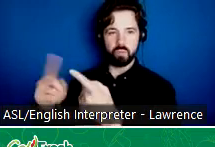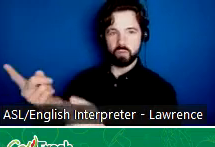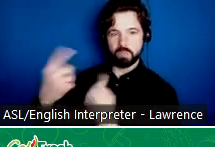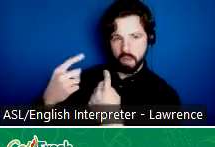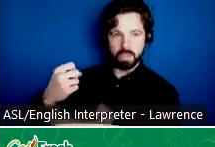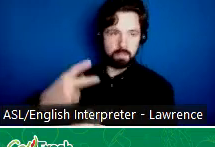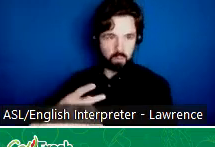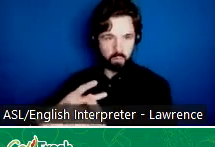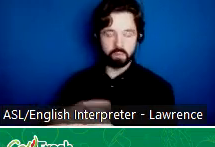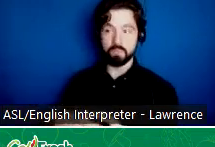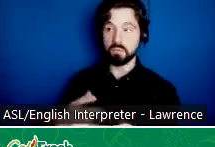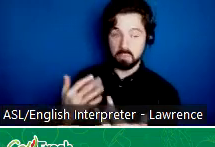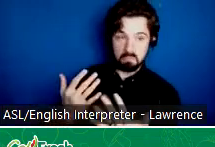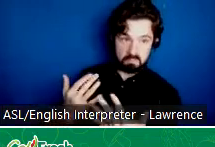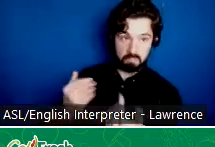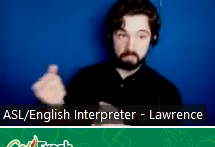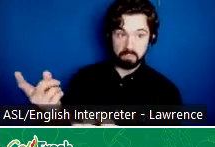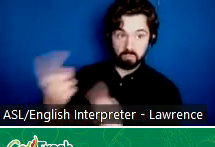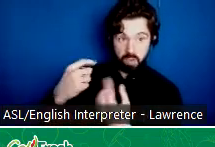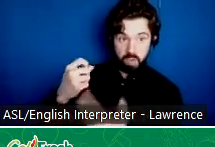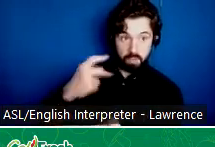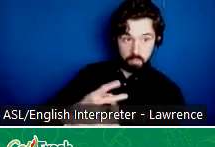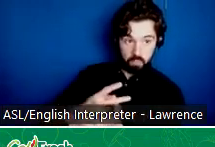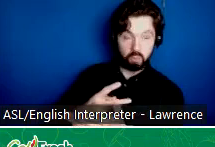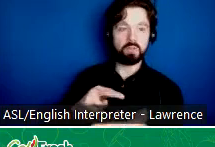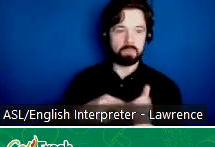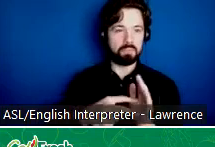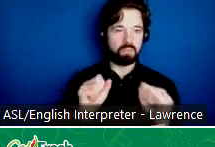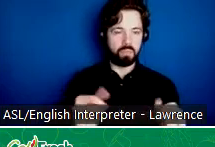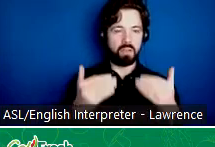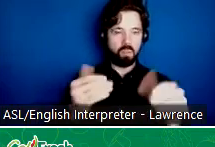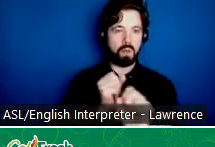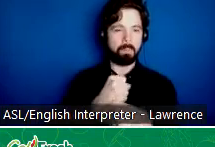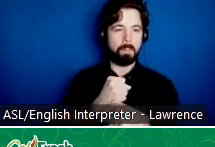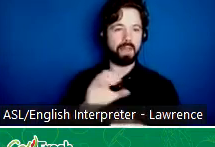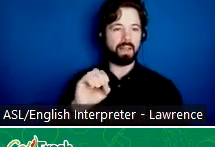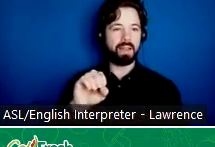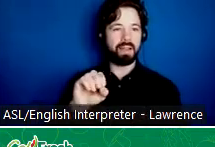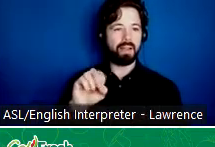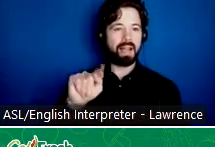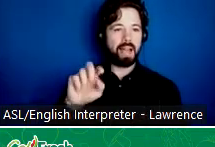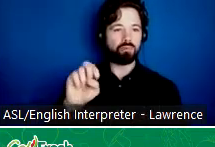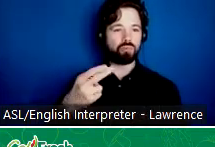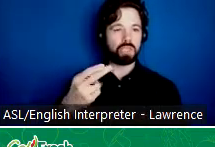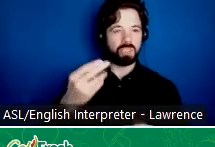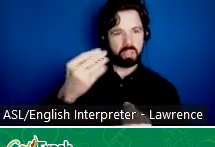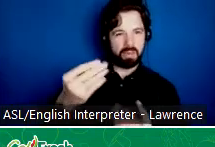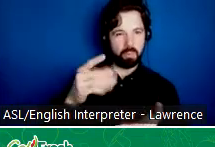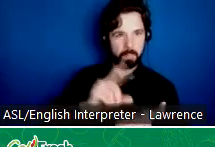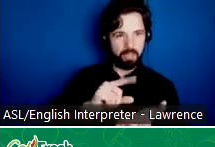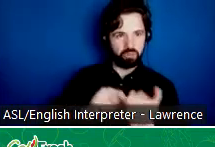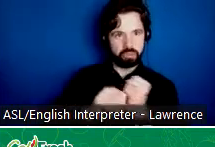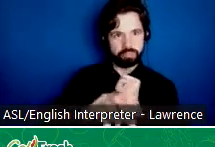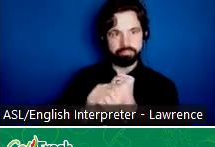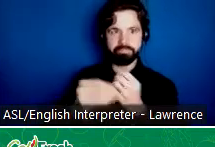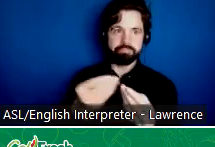we have their approval, we'll be able to move forward with generating the outreach material that's necessary to be able to let households